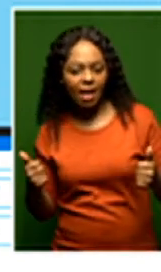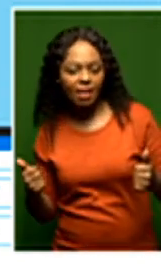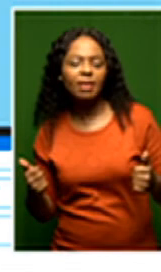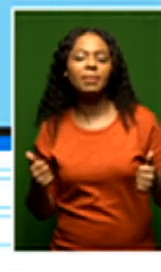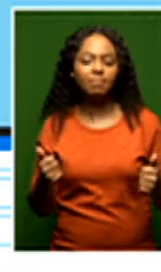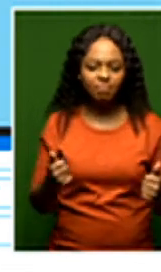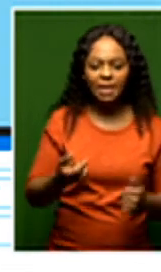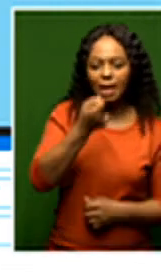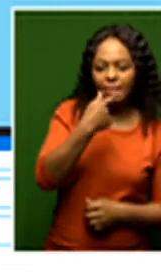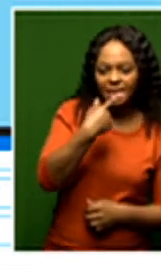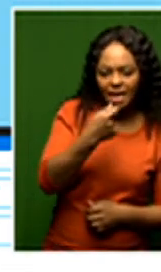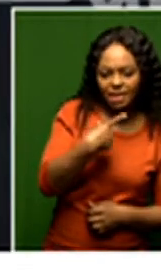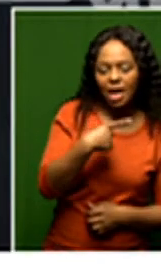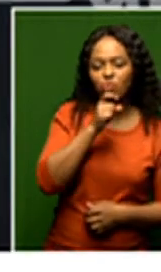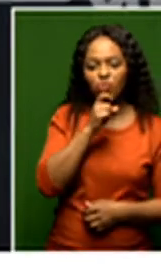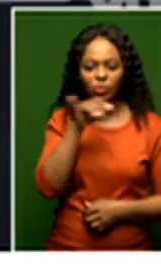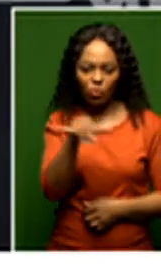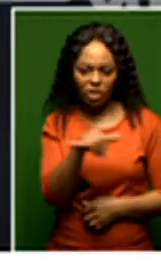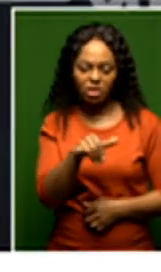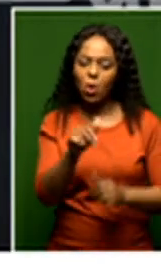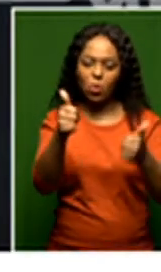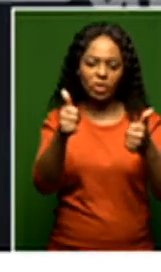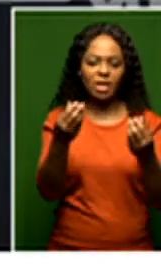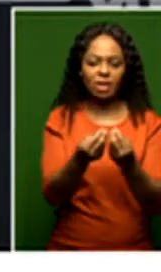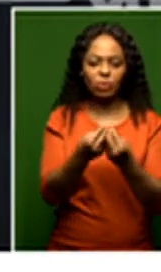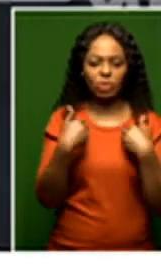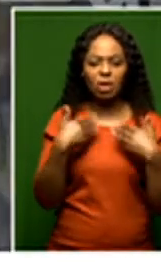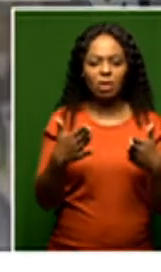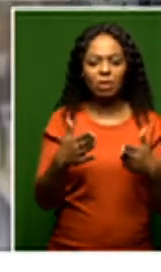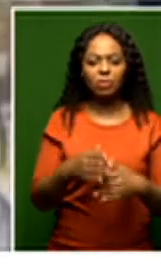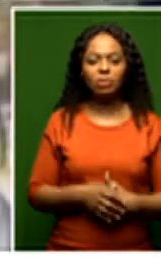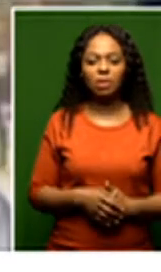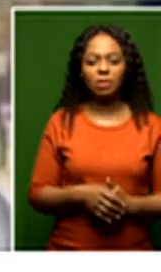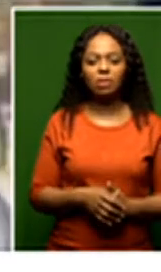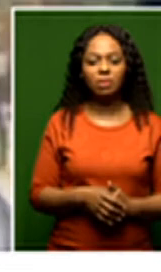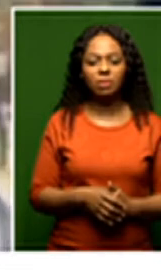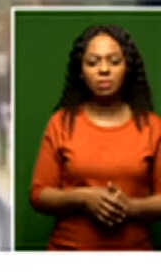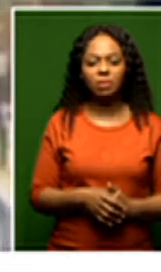to start. Okay. Giulia, lovely chatting to you as always. Thank you so much for joining us this morning.